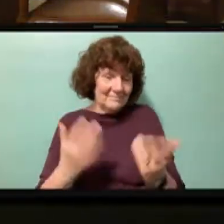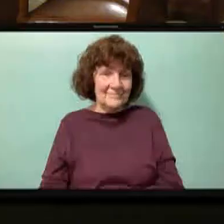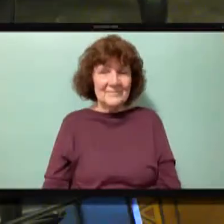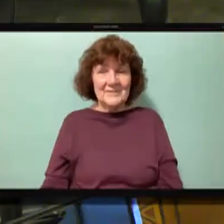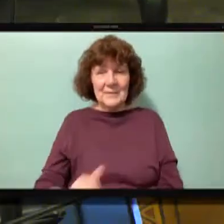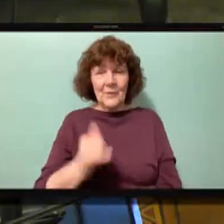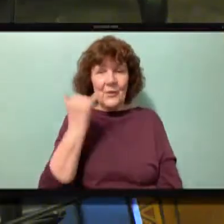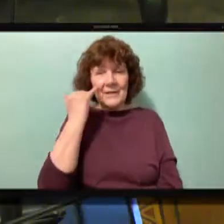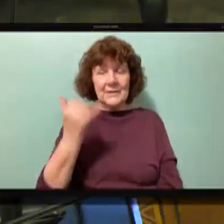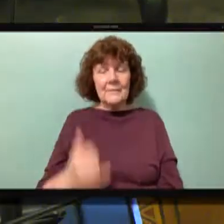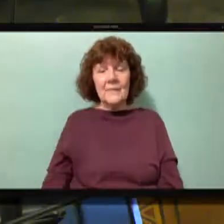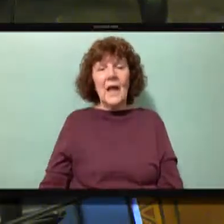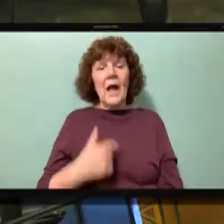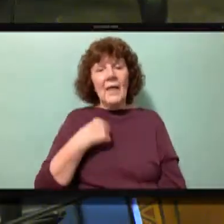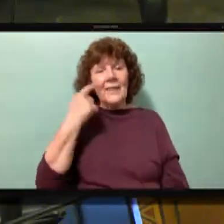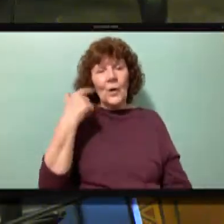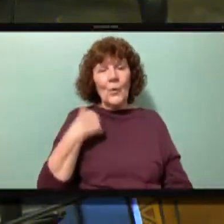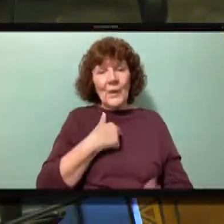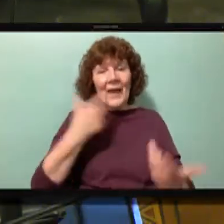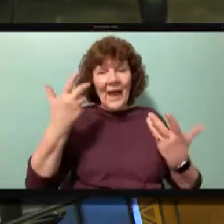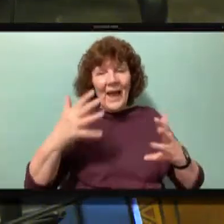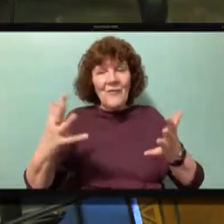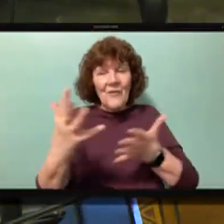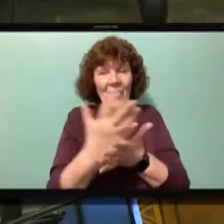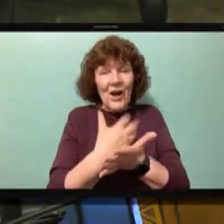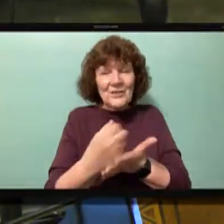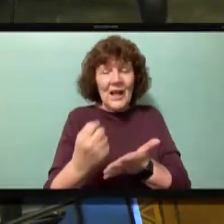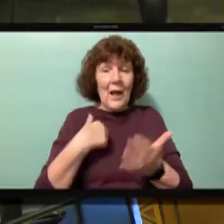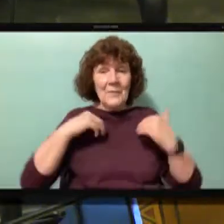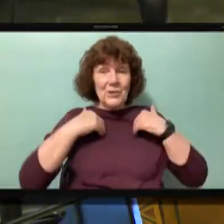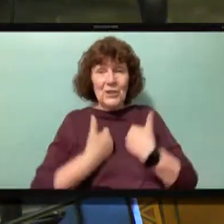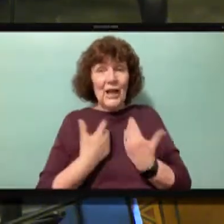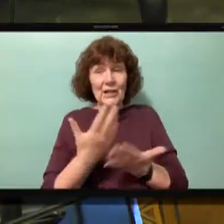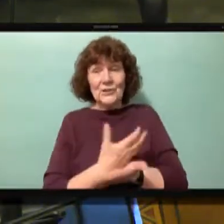we've exhausted. I believe I'm exhausted.